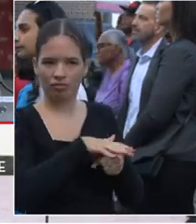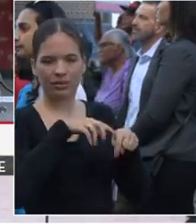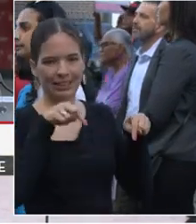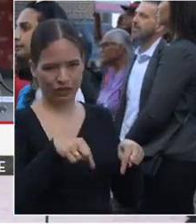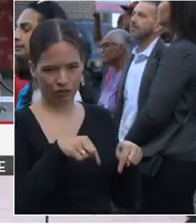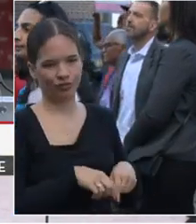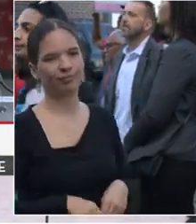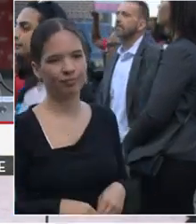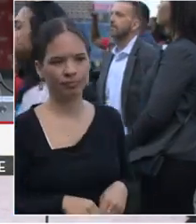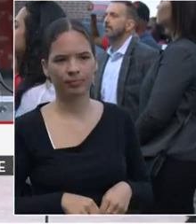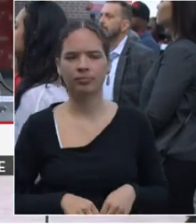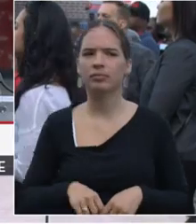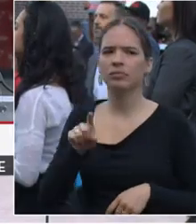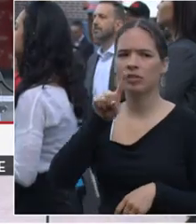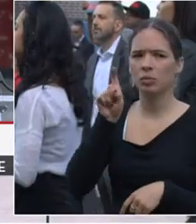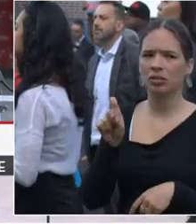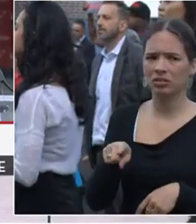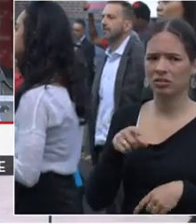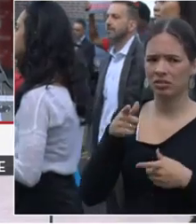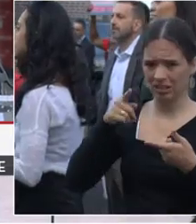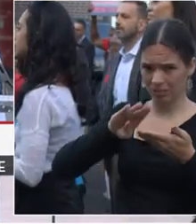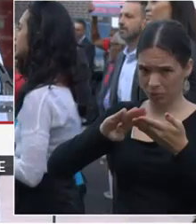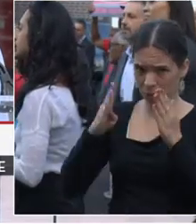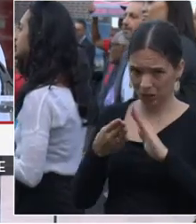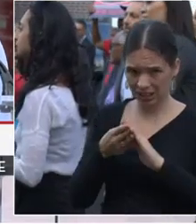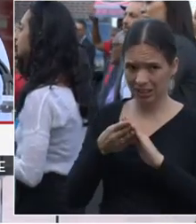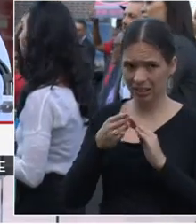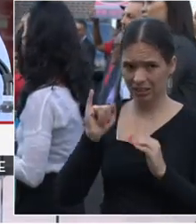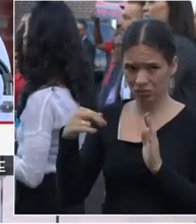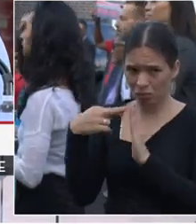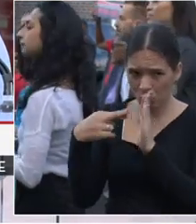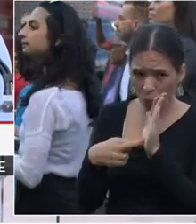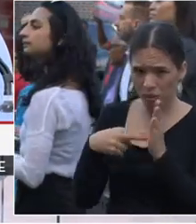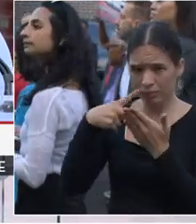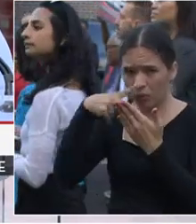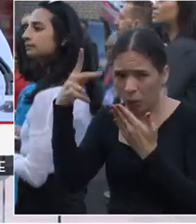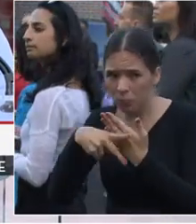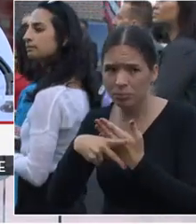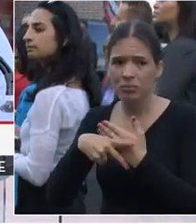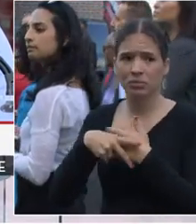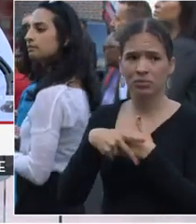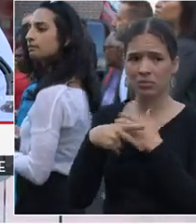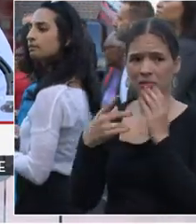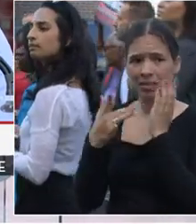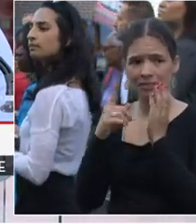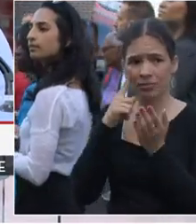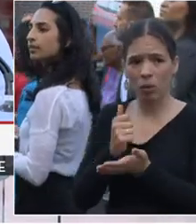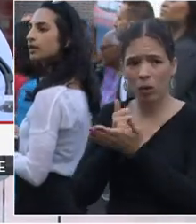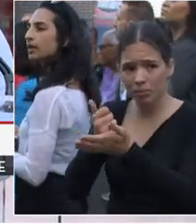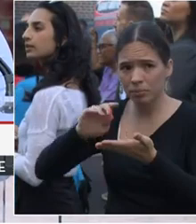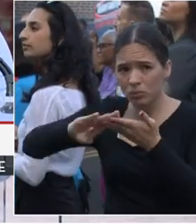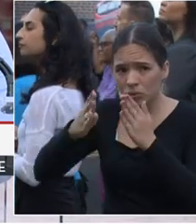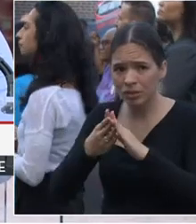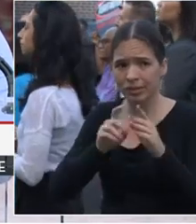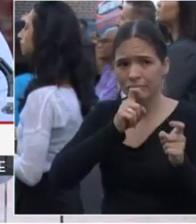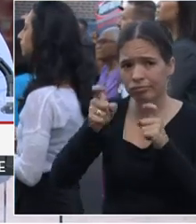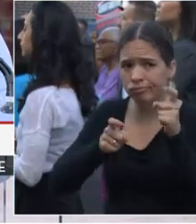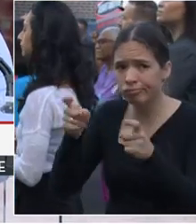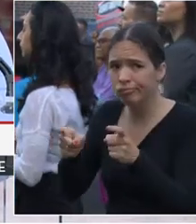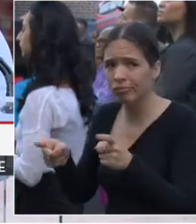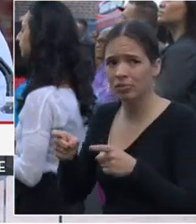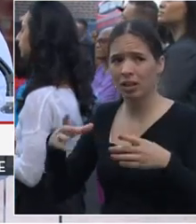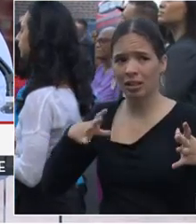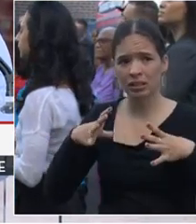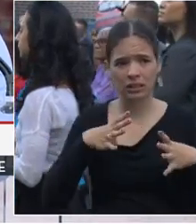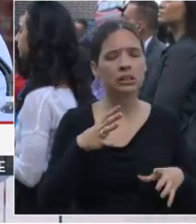say, a community room or programs maybe to distribute food throughout the community during the holidays, that sort of thing? Yes, we do. We